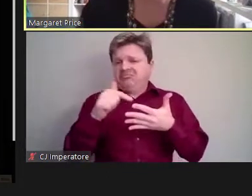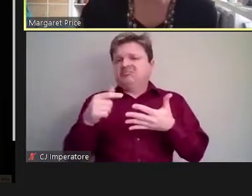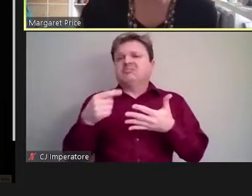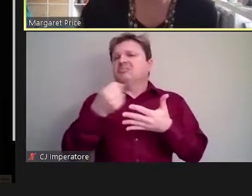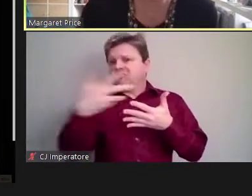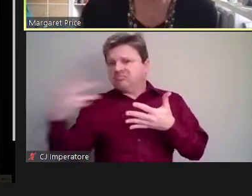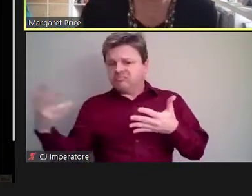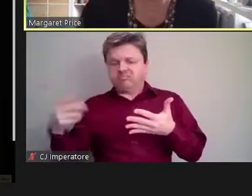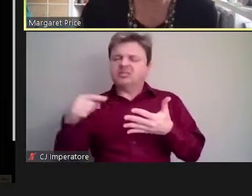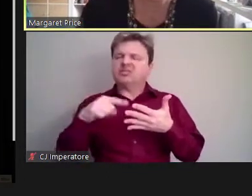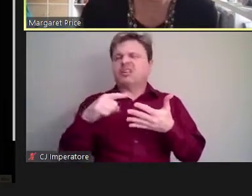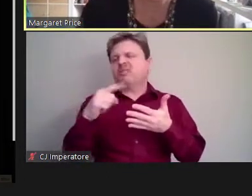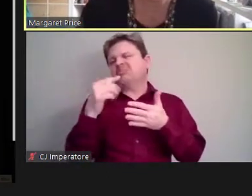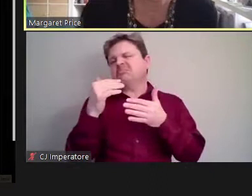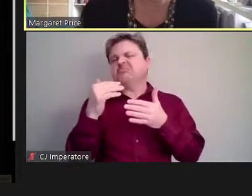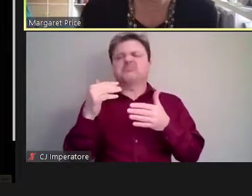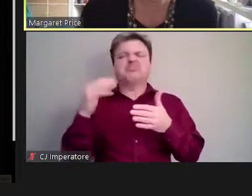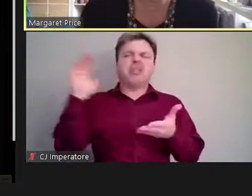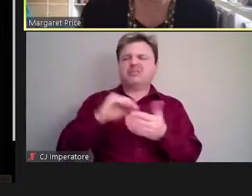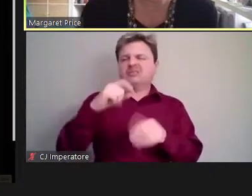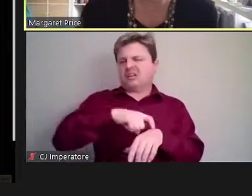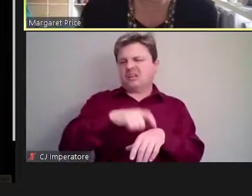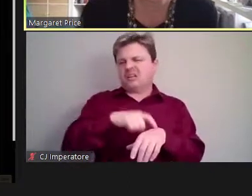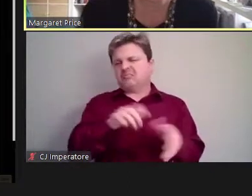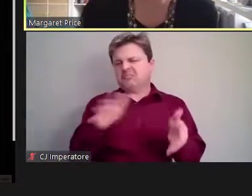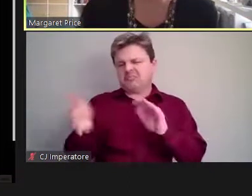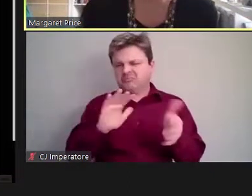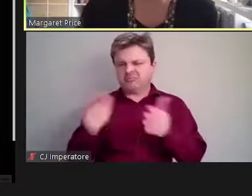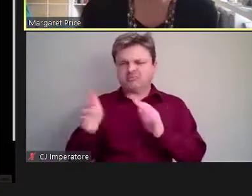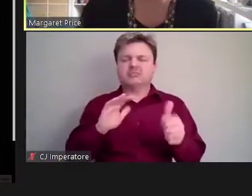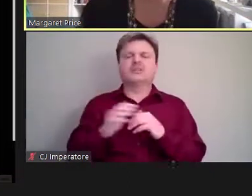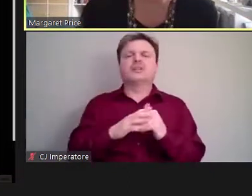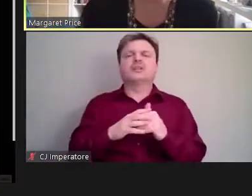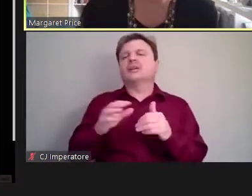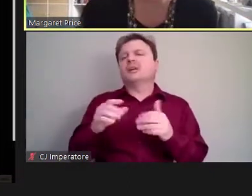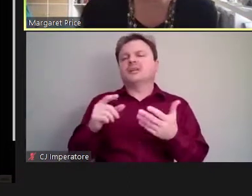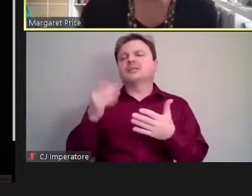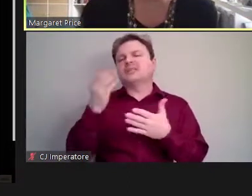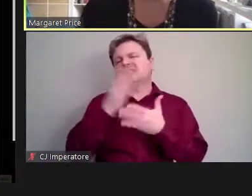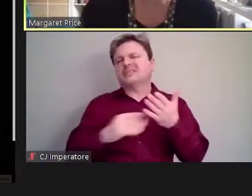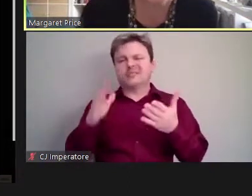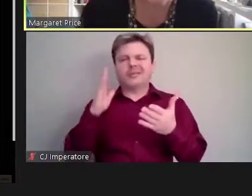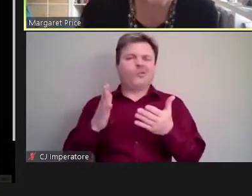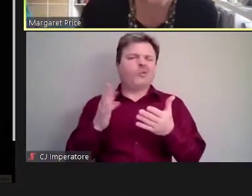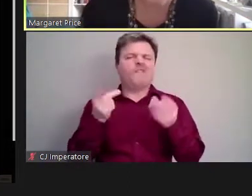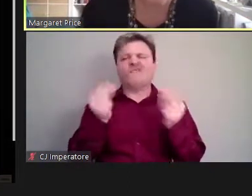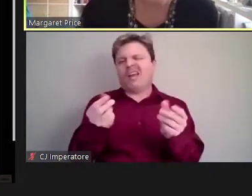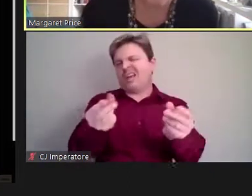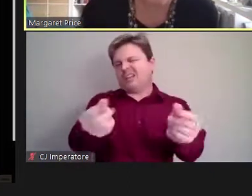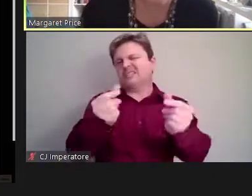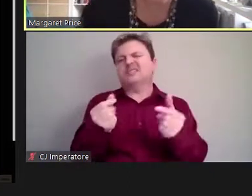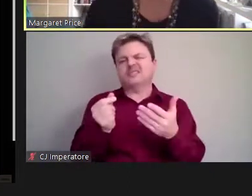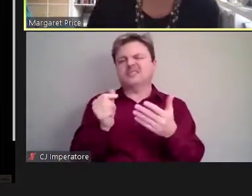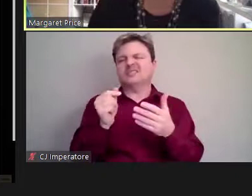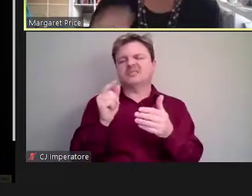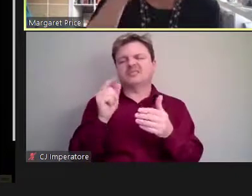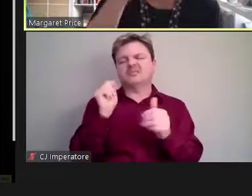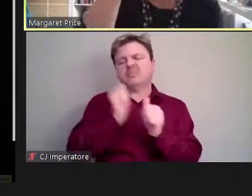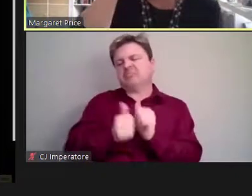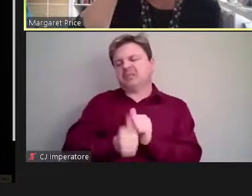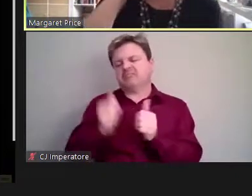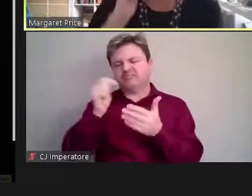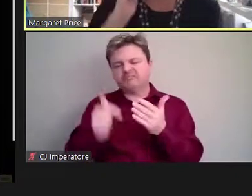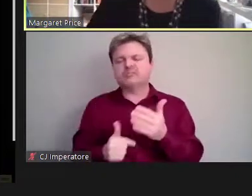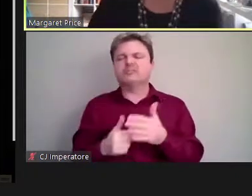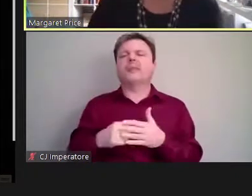less. The ones I'm going to kind of gloss over a little bit more are things that I already talked about a